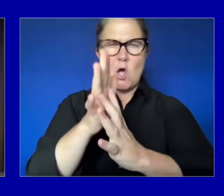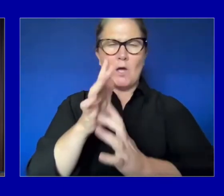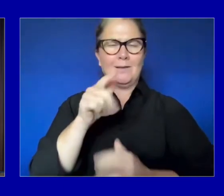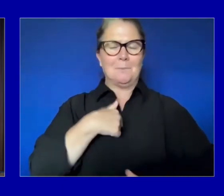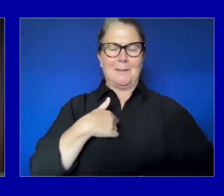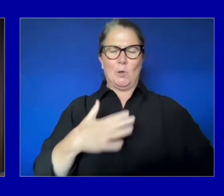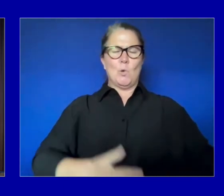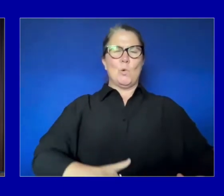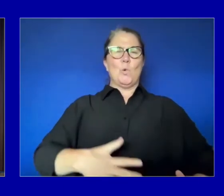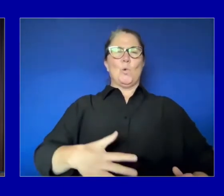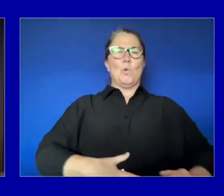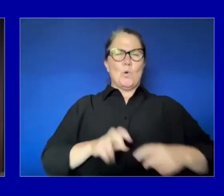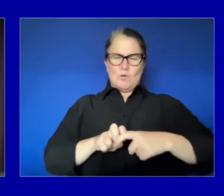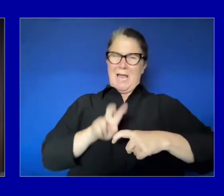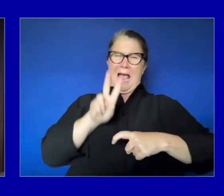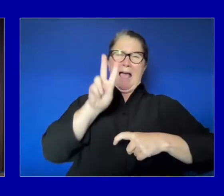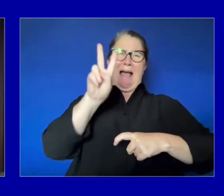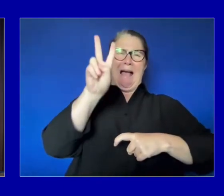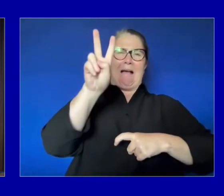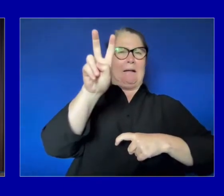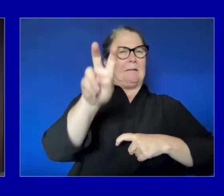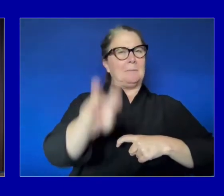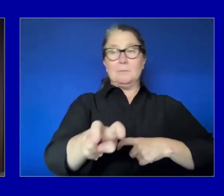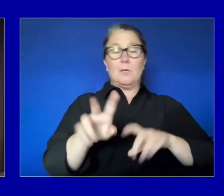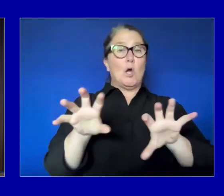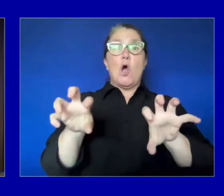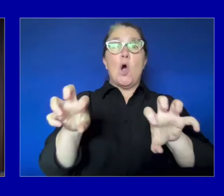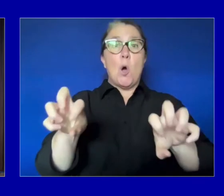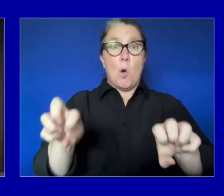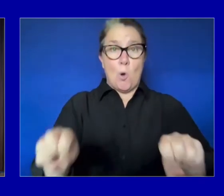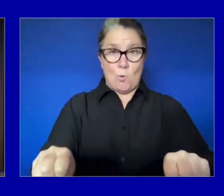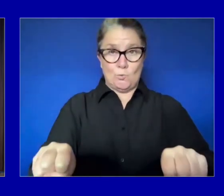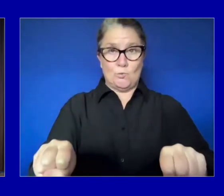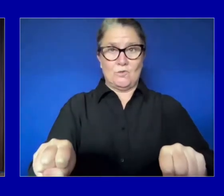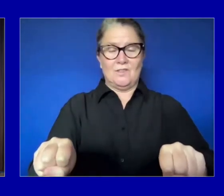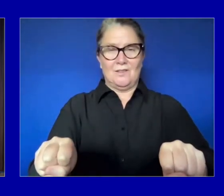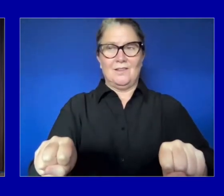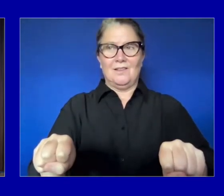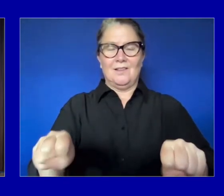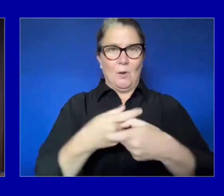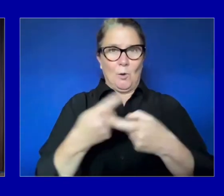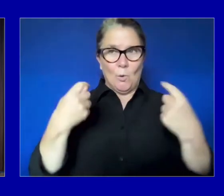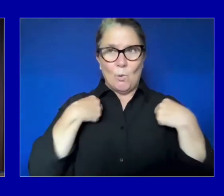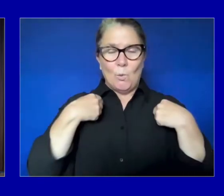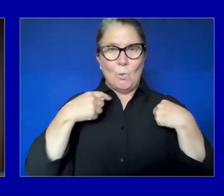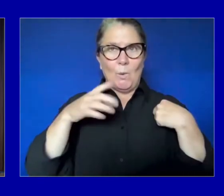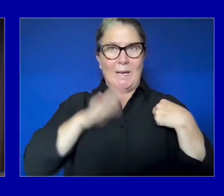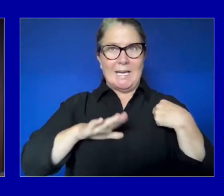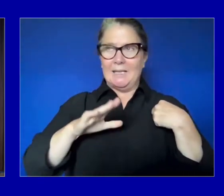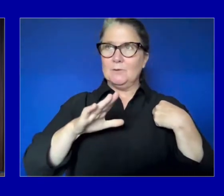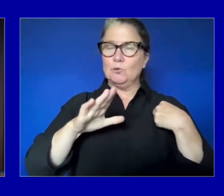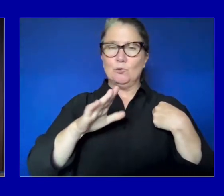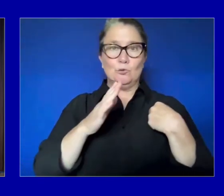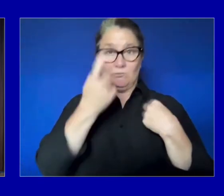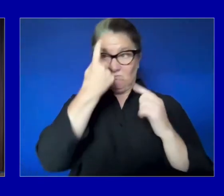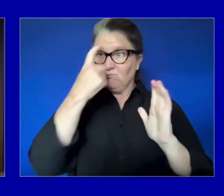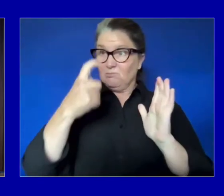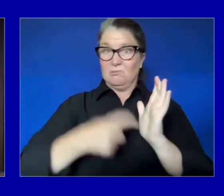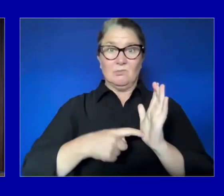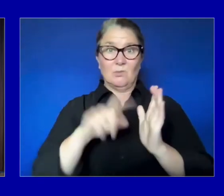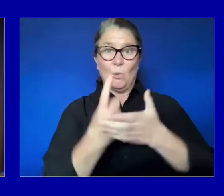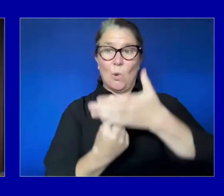this whole process of, of relearning, of reclamation, but then also we need to acknowledge what has happened to country and over the